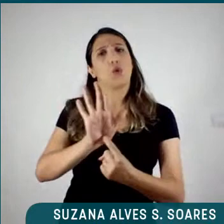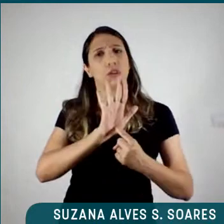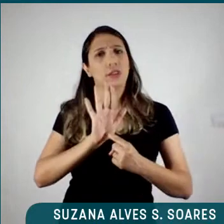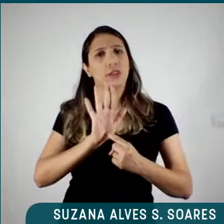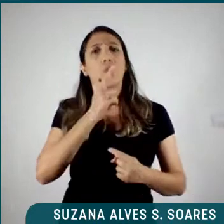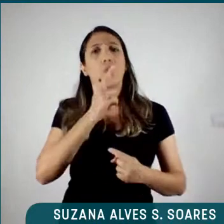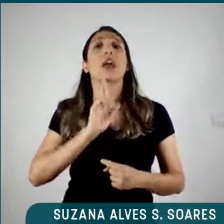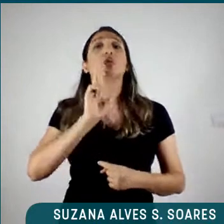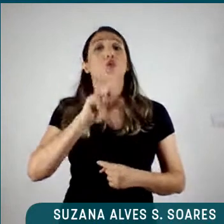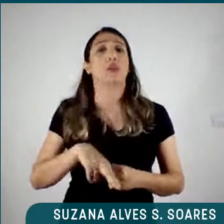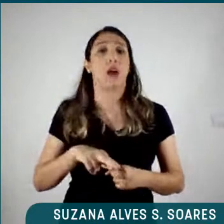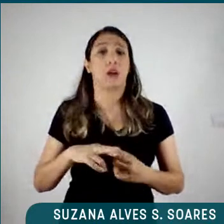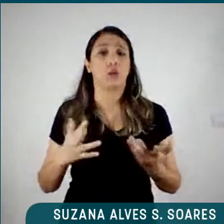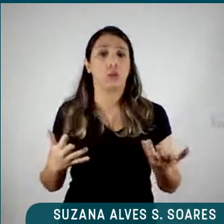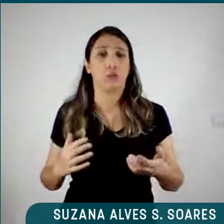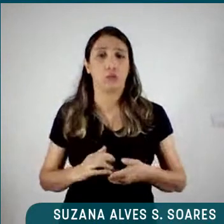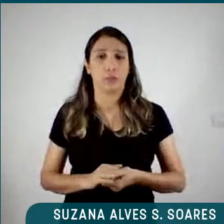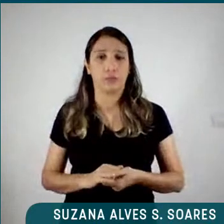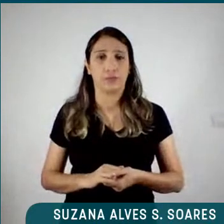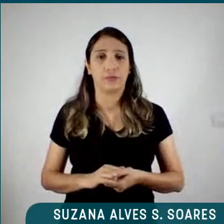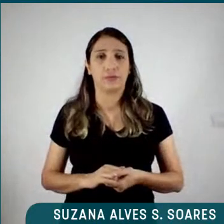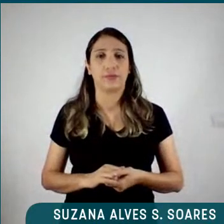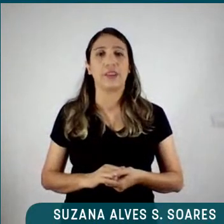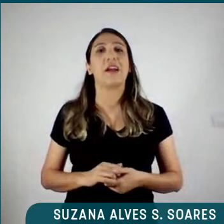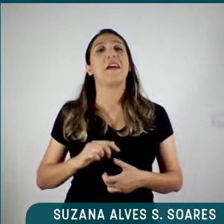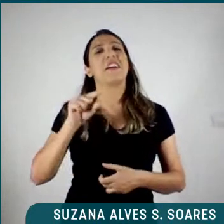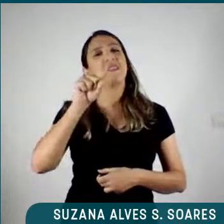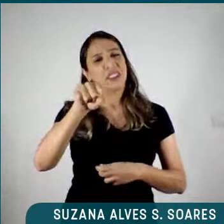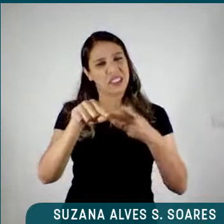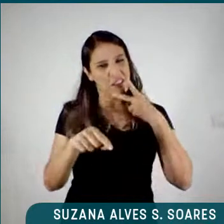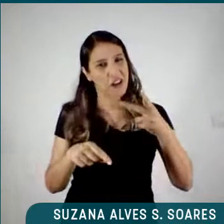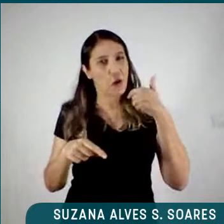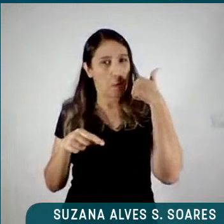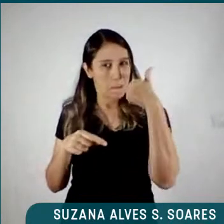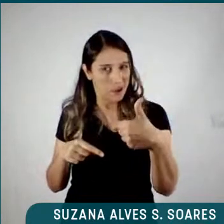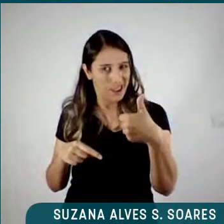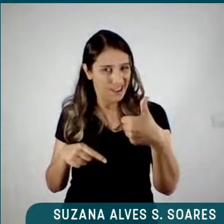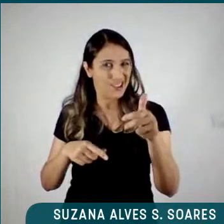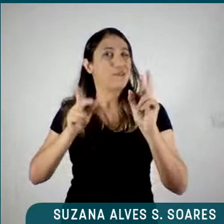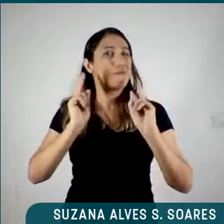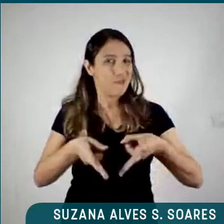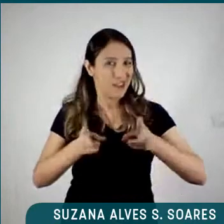that is really action that can achieve results?